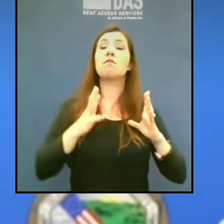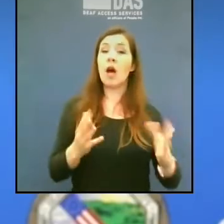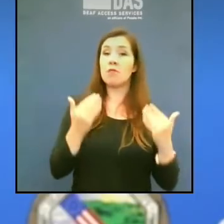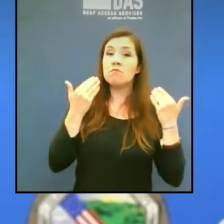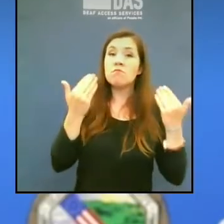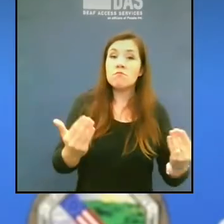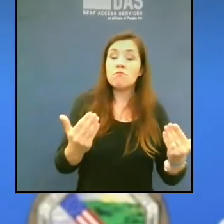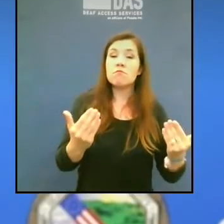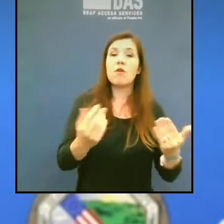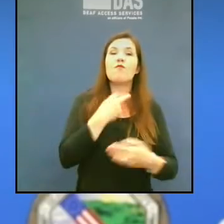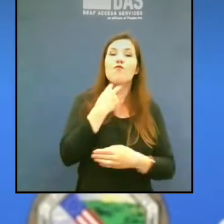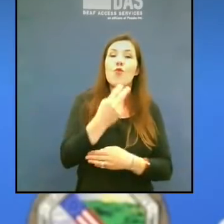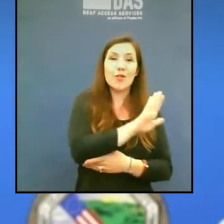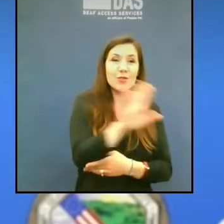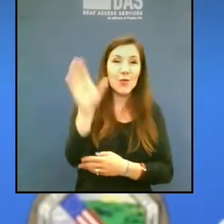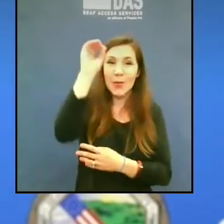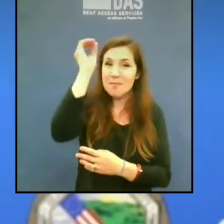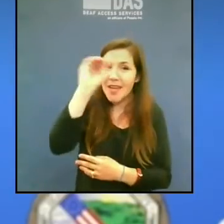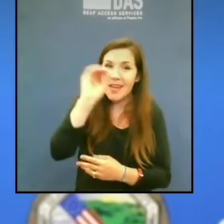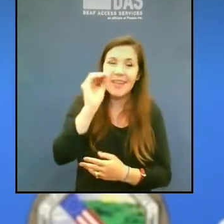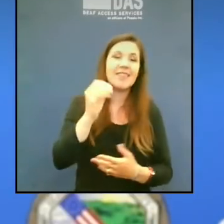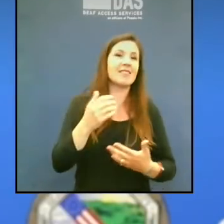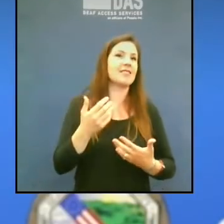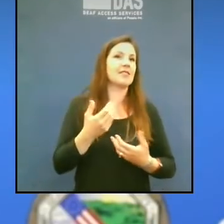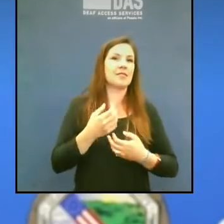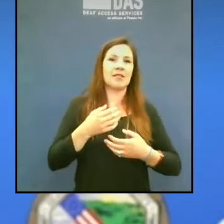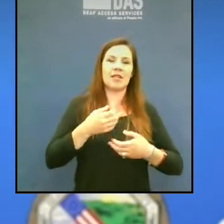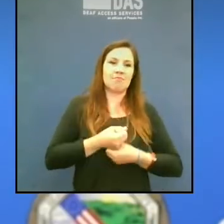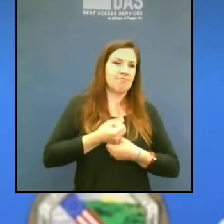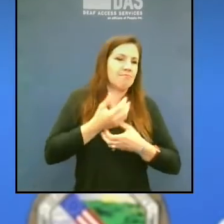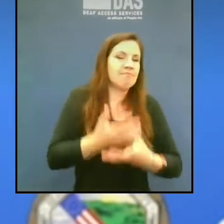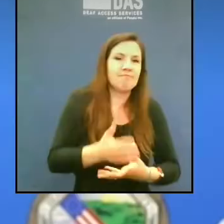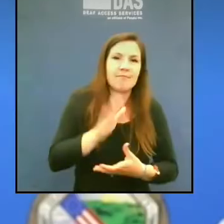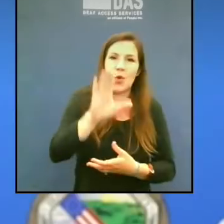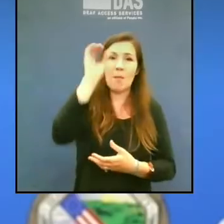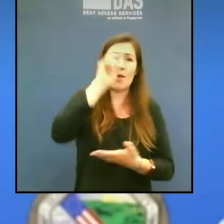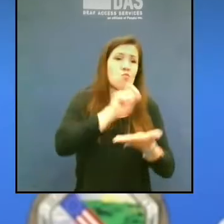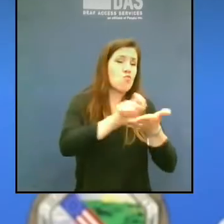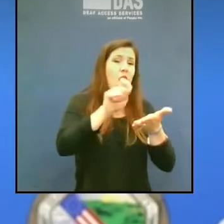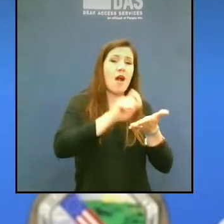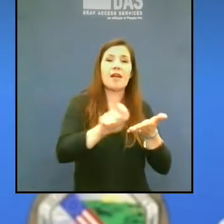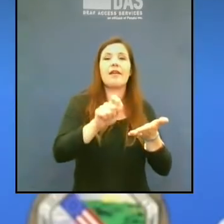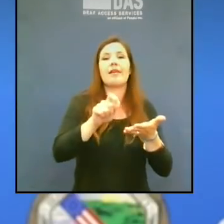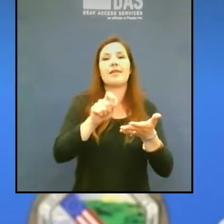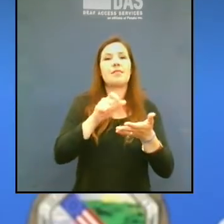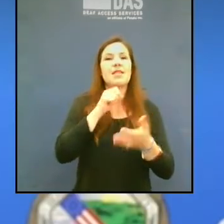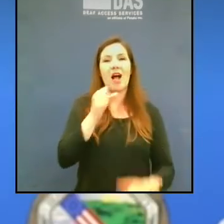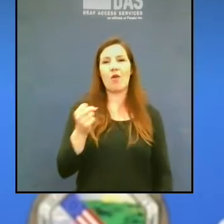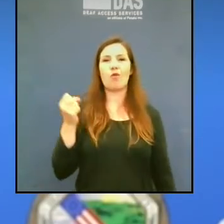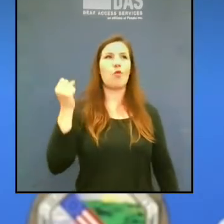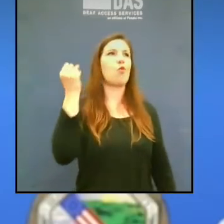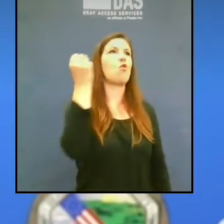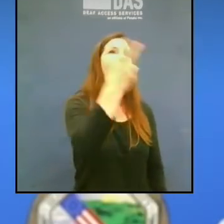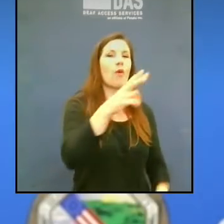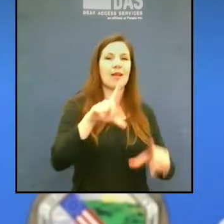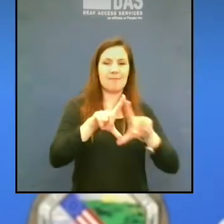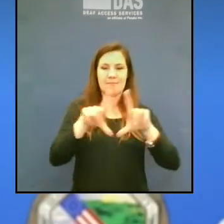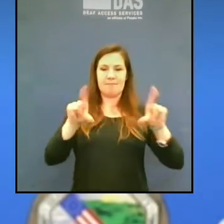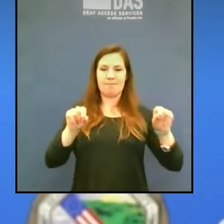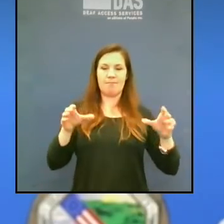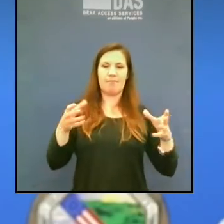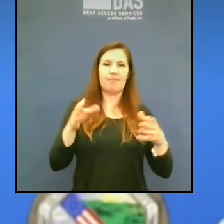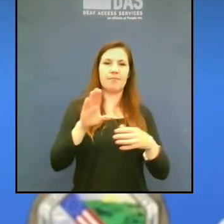through your voice, through what you want to say by writing to us, but don't do it through throwing of bricks